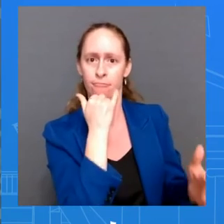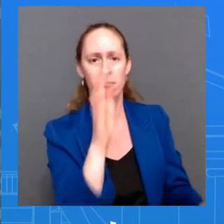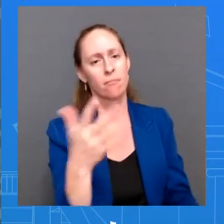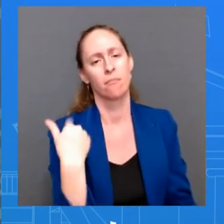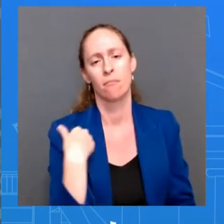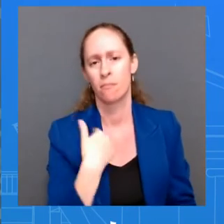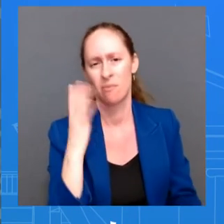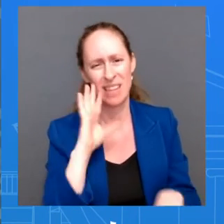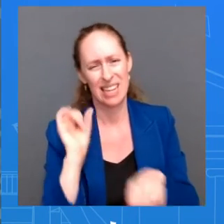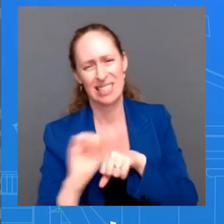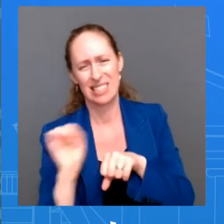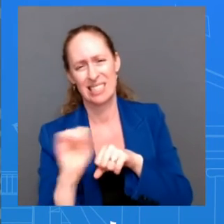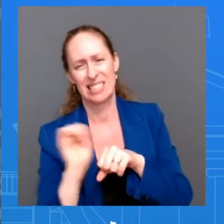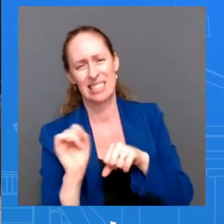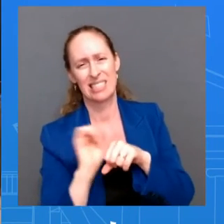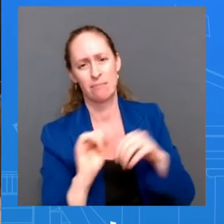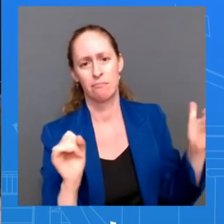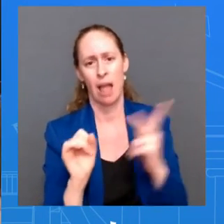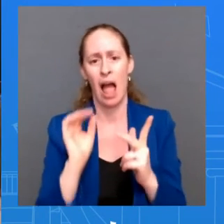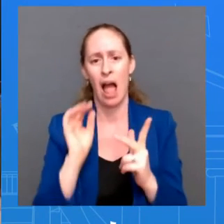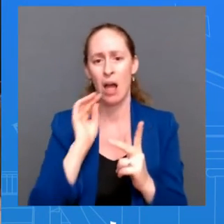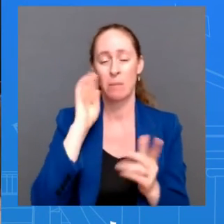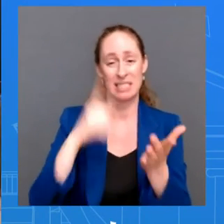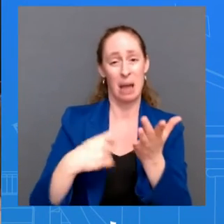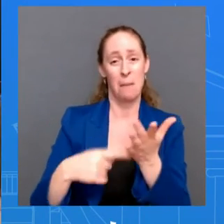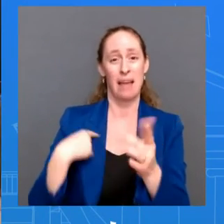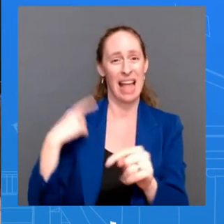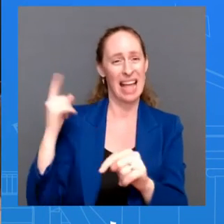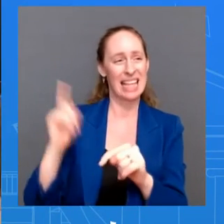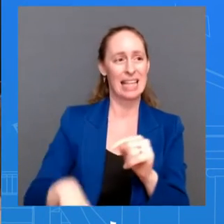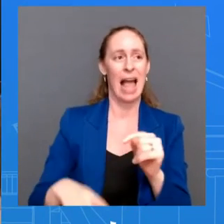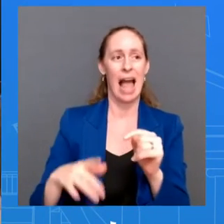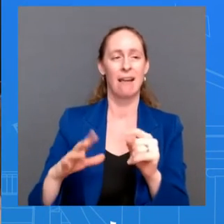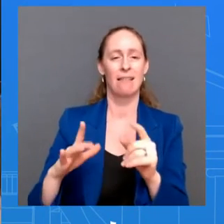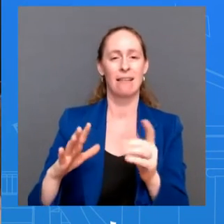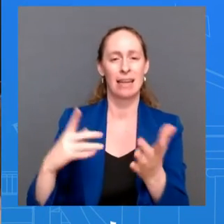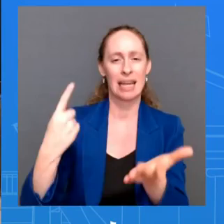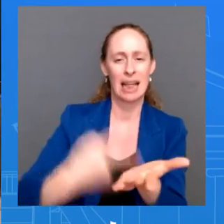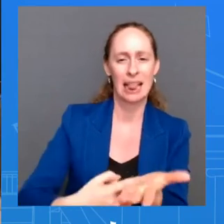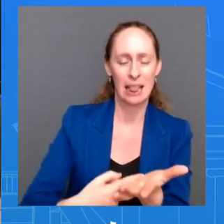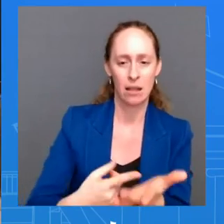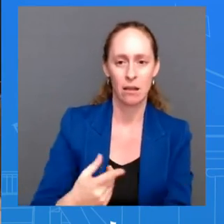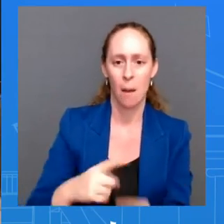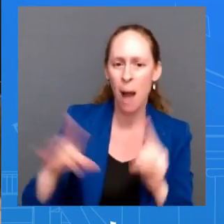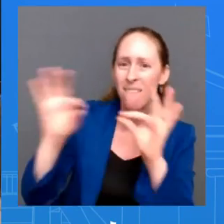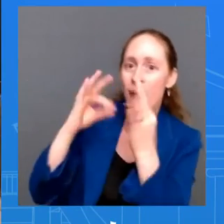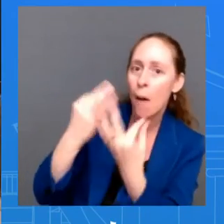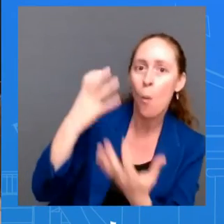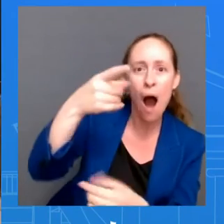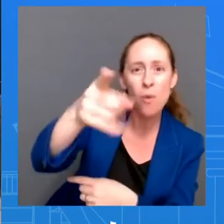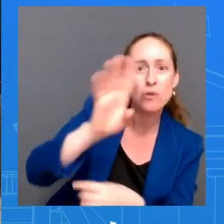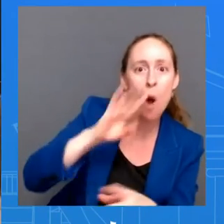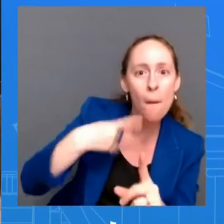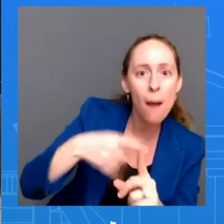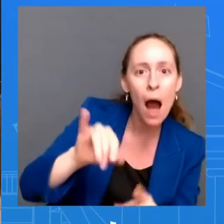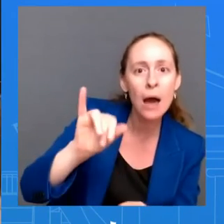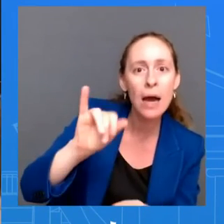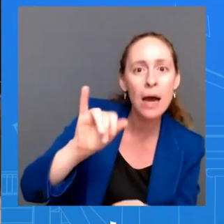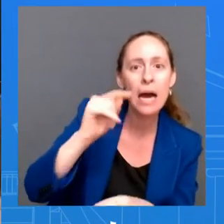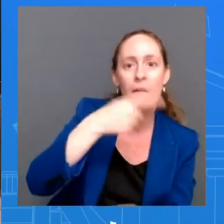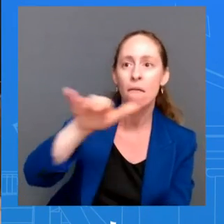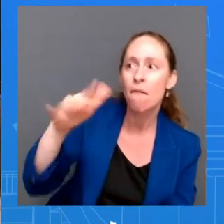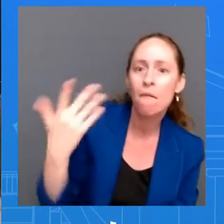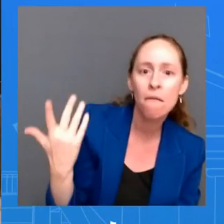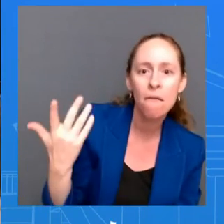speak to it. You to speak to it, though they're anxious and concerned. They're not on the same list as